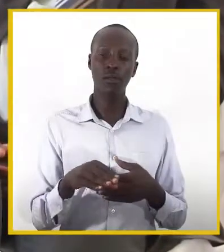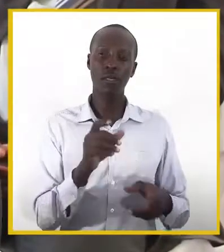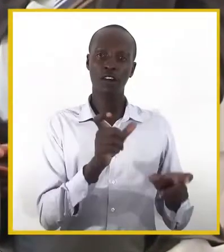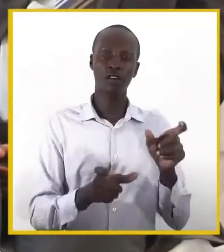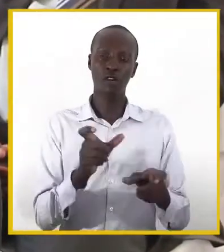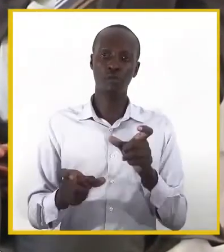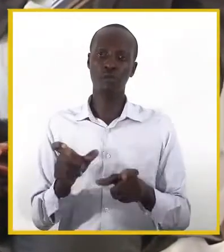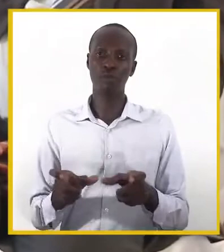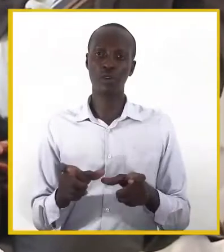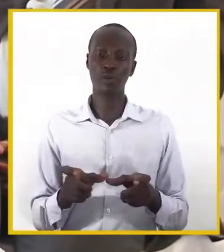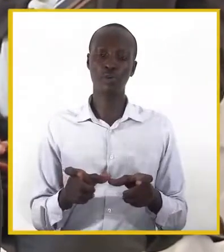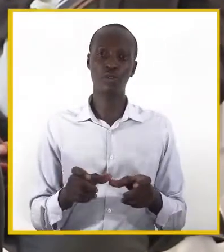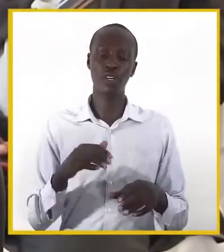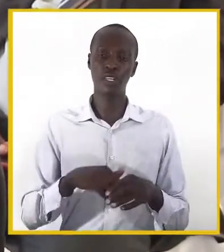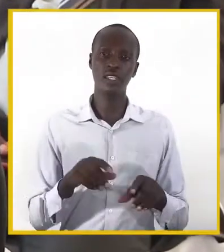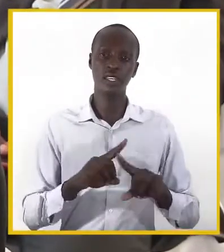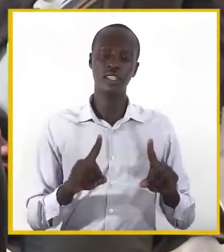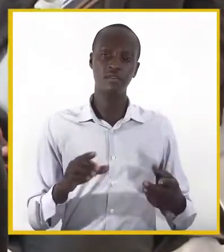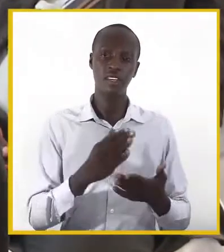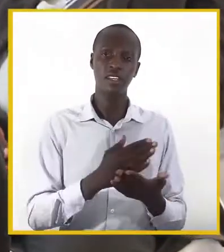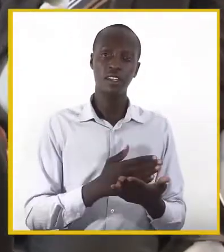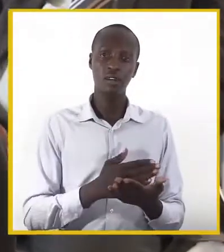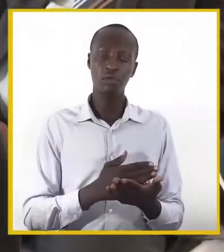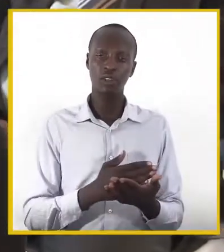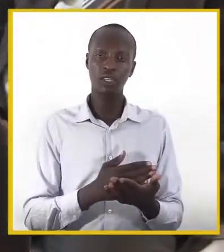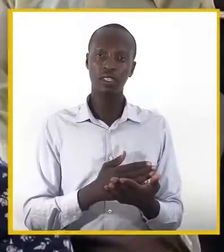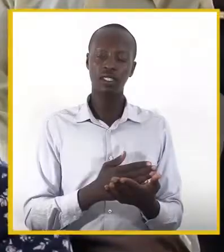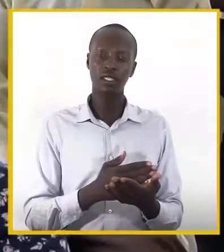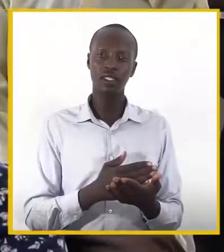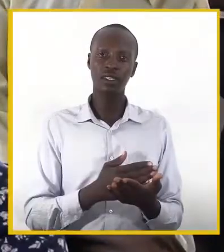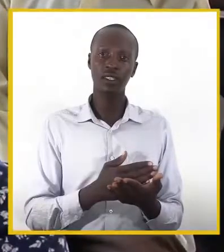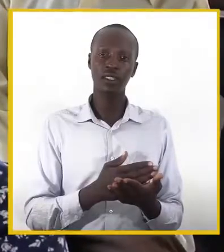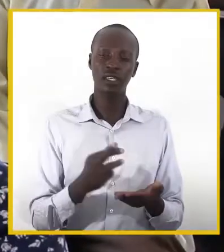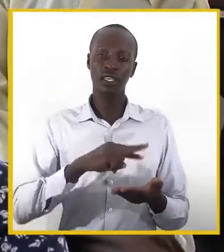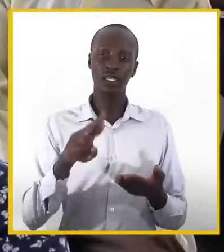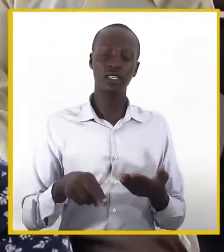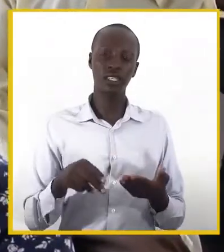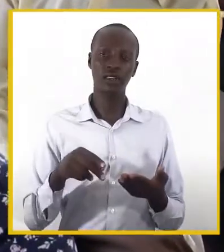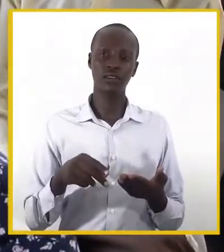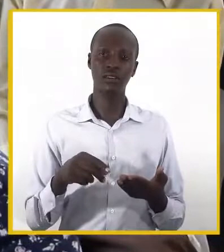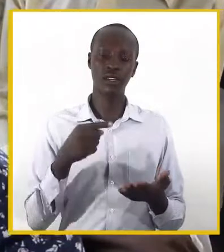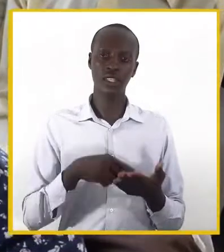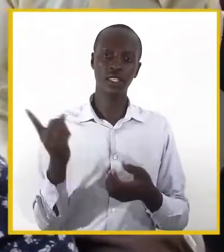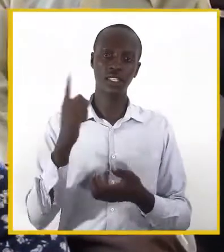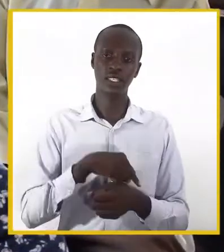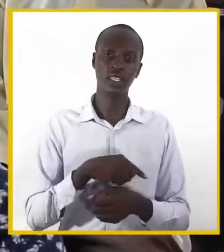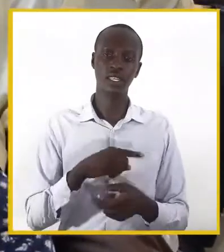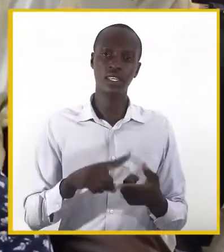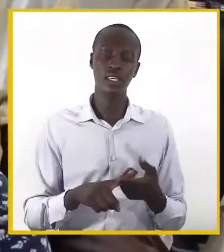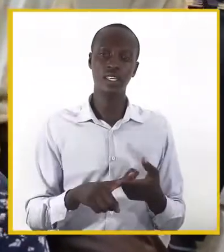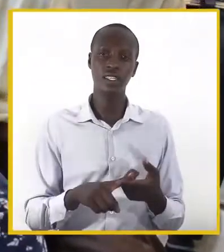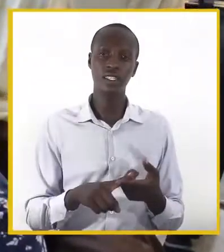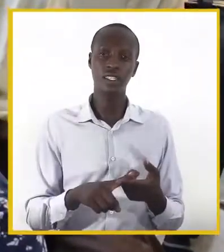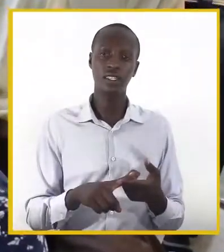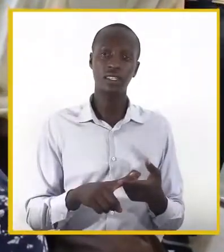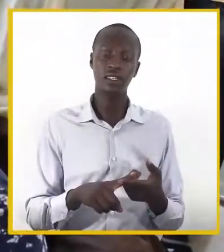of the Kadoma operations, is really a winner today. You worked together as a team, and it was possible because